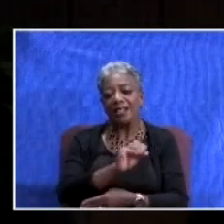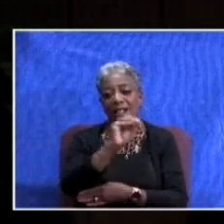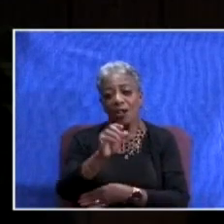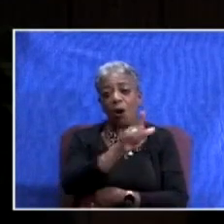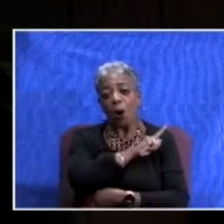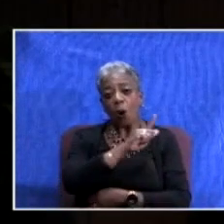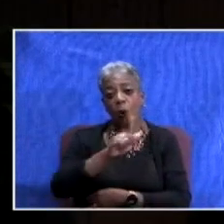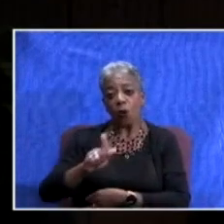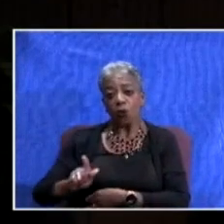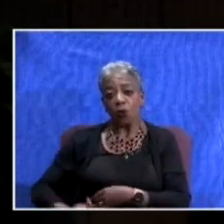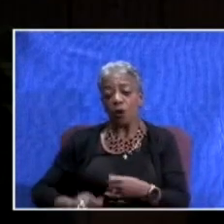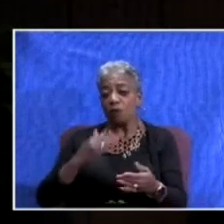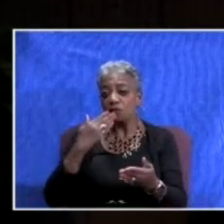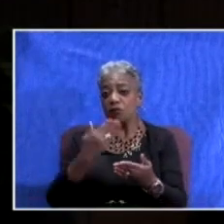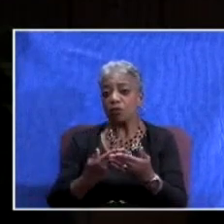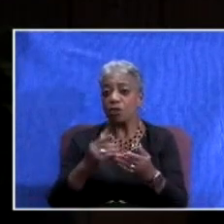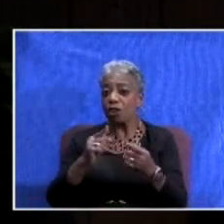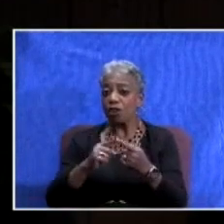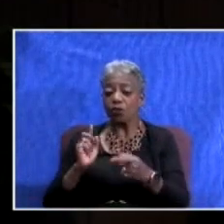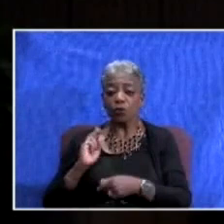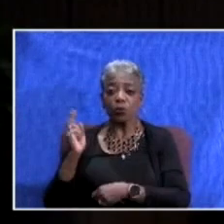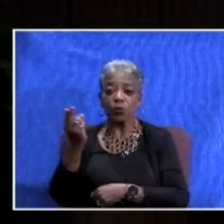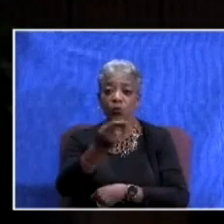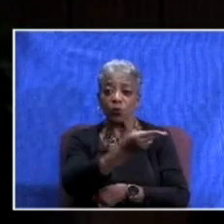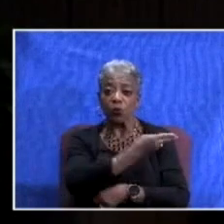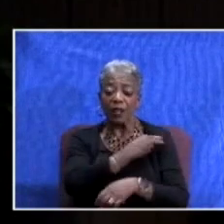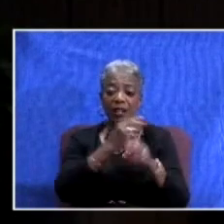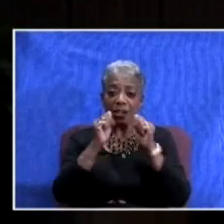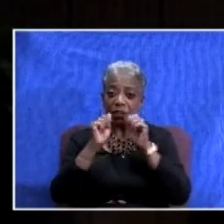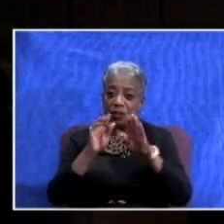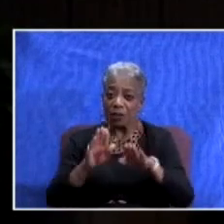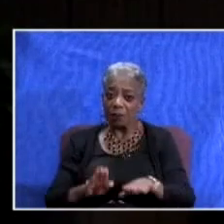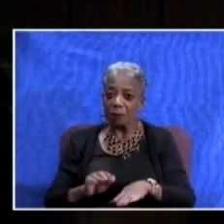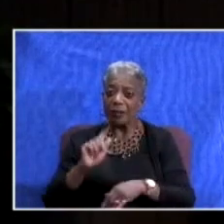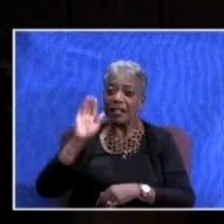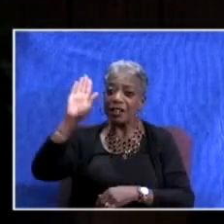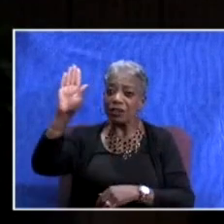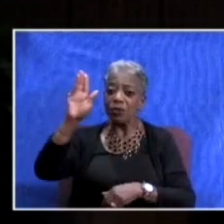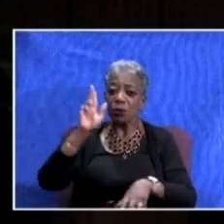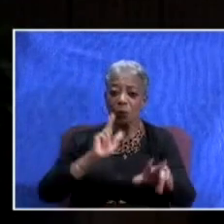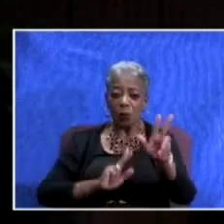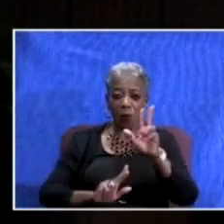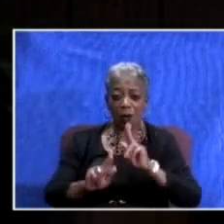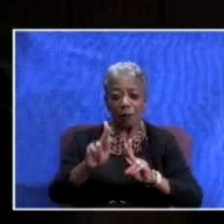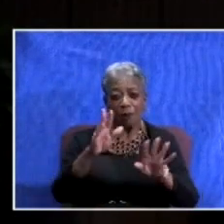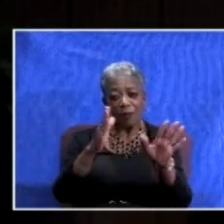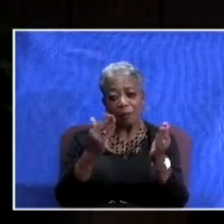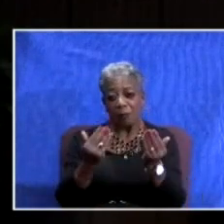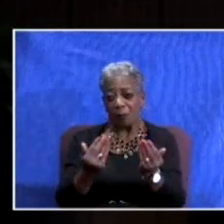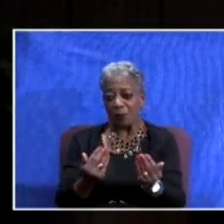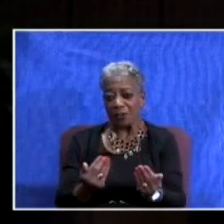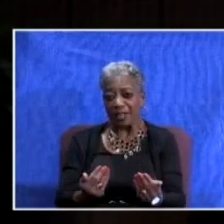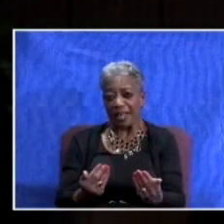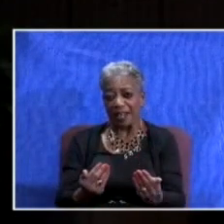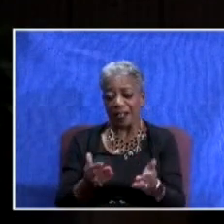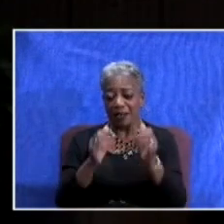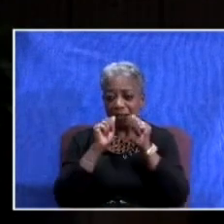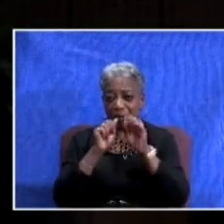us. Oh, bless your people. Bless your people right now. Bless your people right